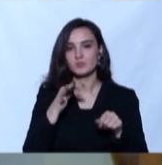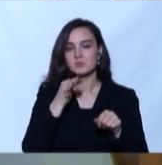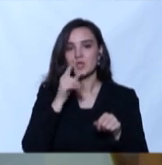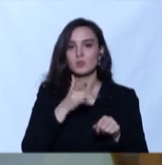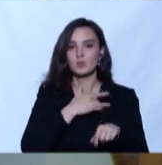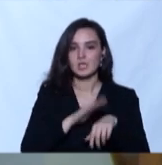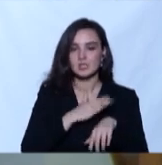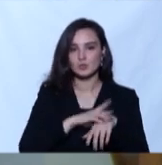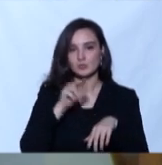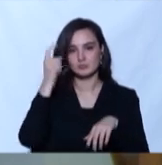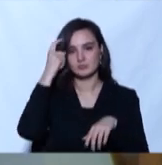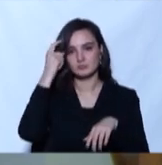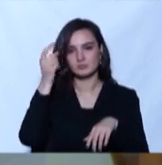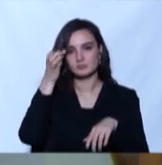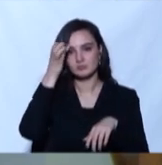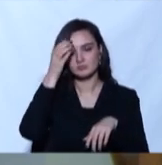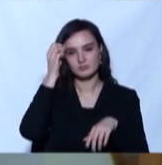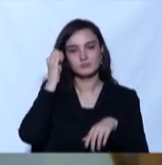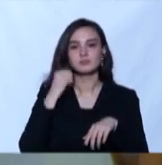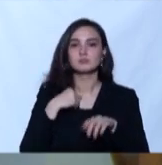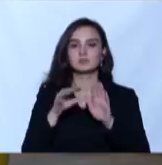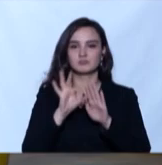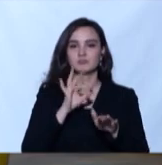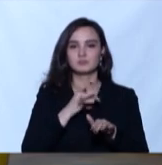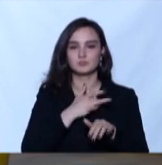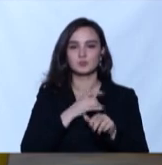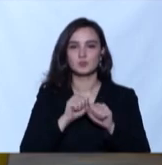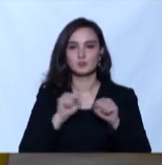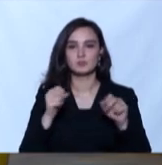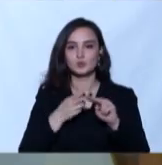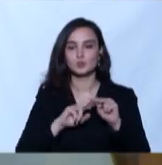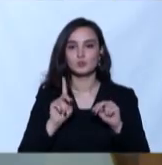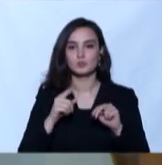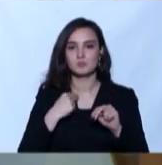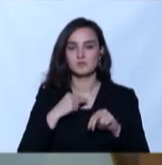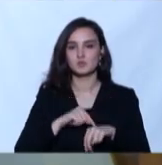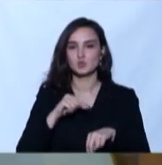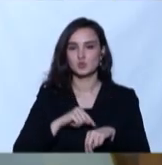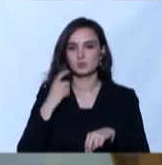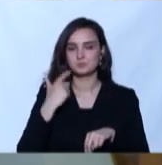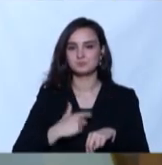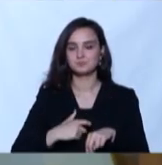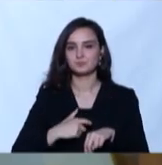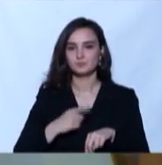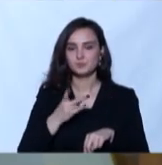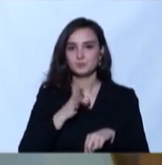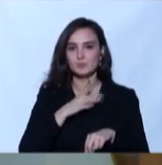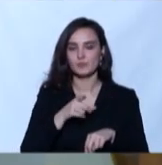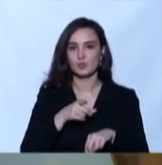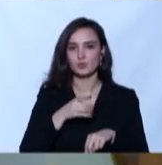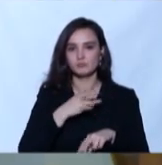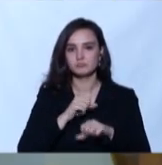choose? I would probably choose courage. Why? Well, because I feel like you need to have courage in